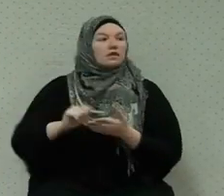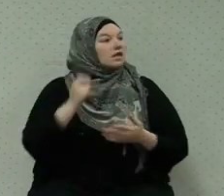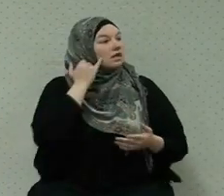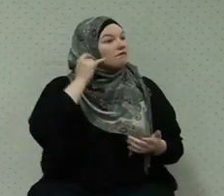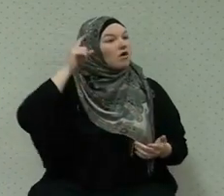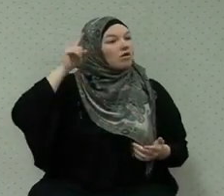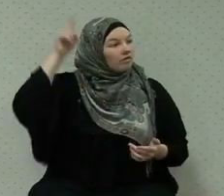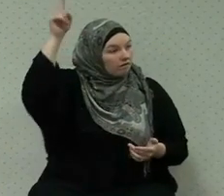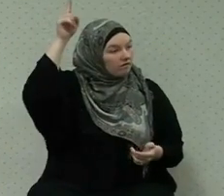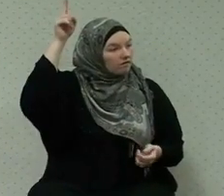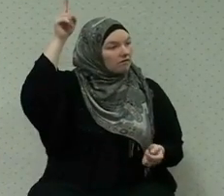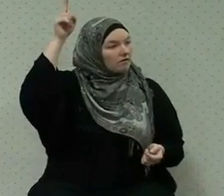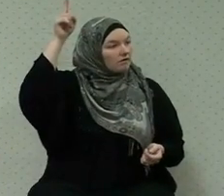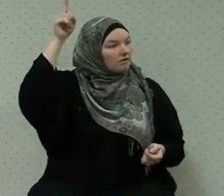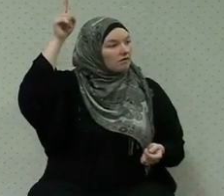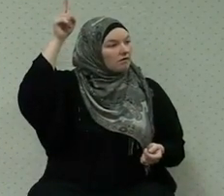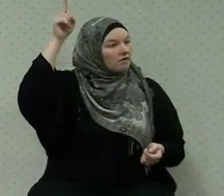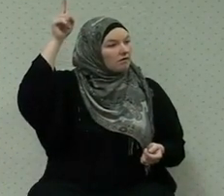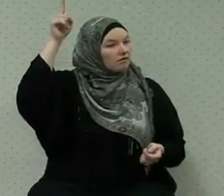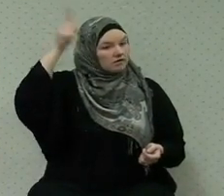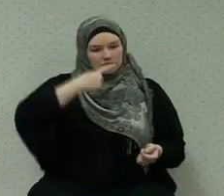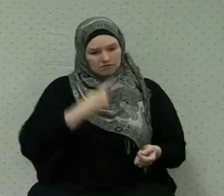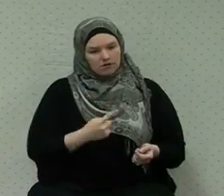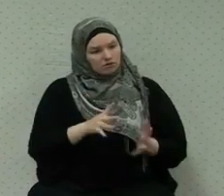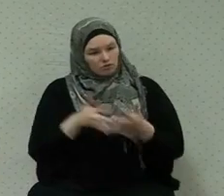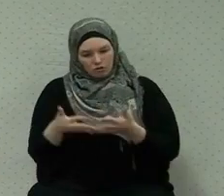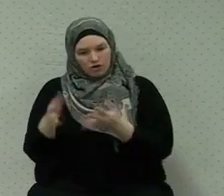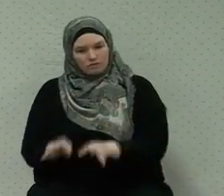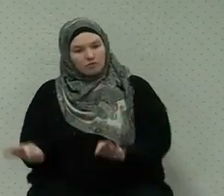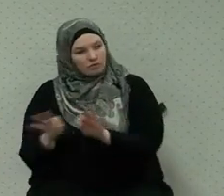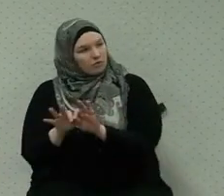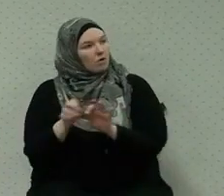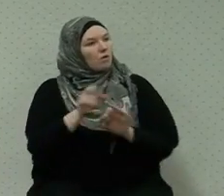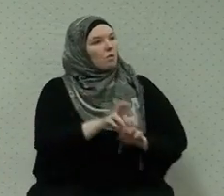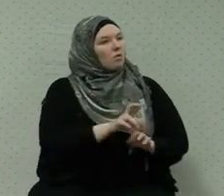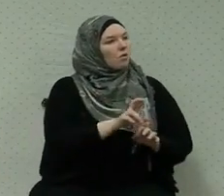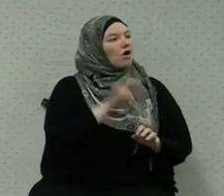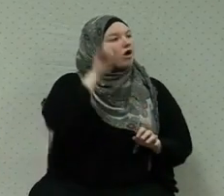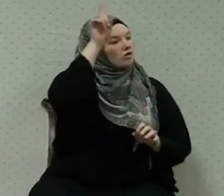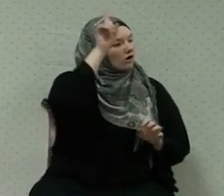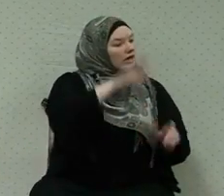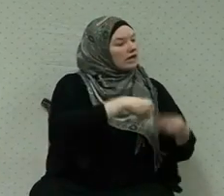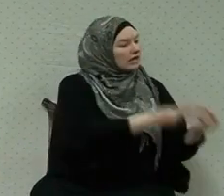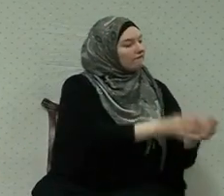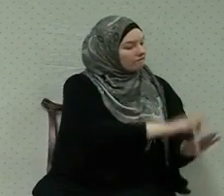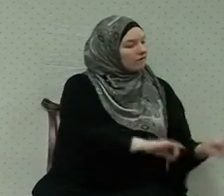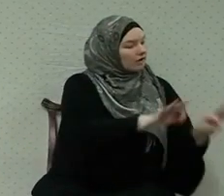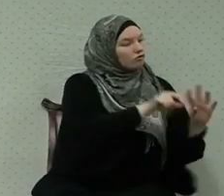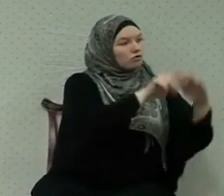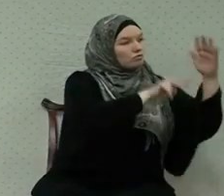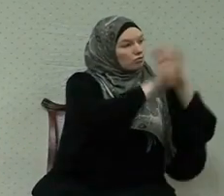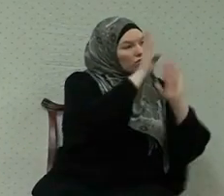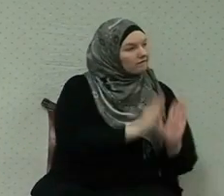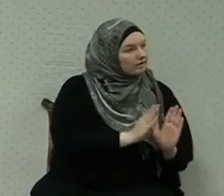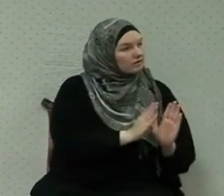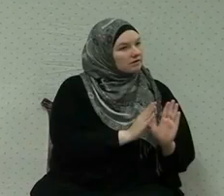Allah places a value on a person or an issue, the same